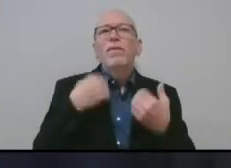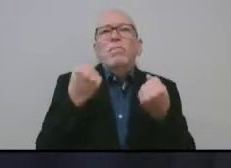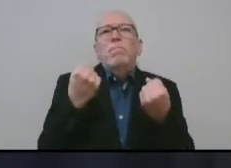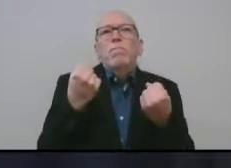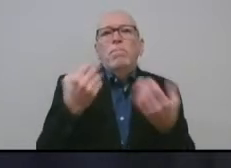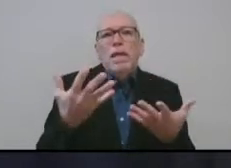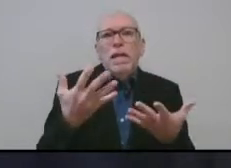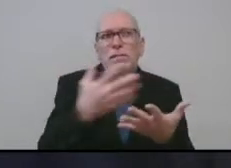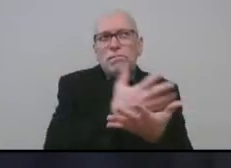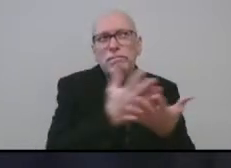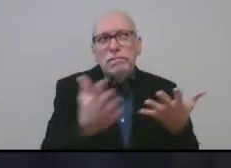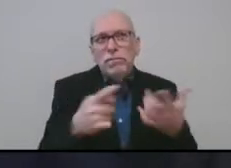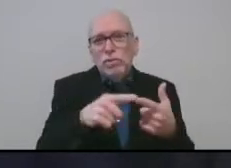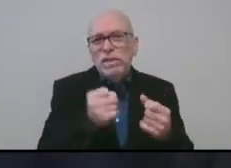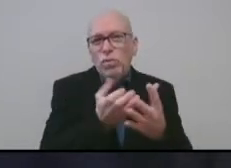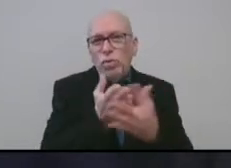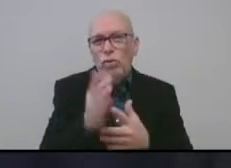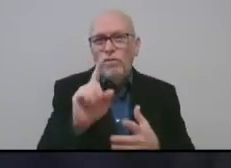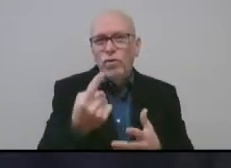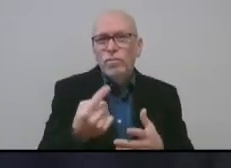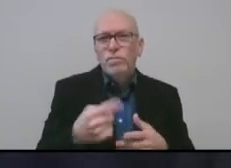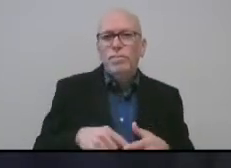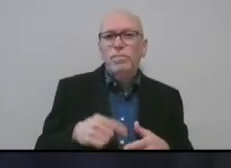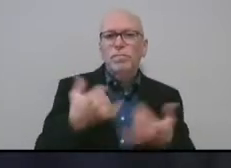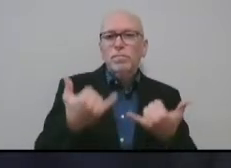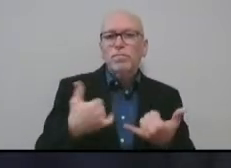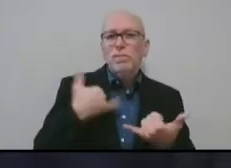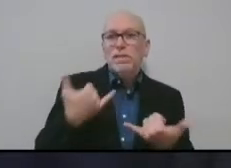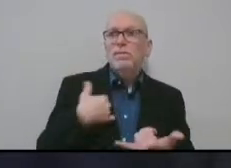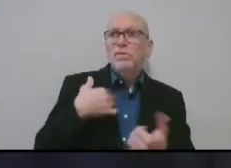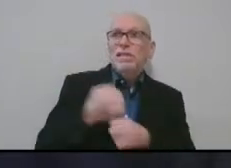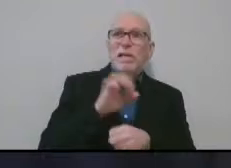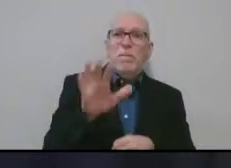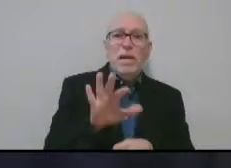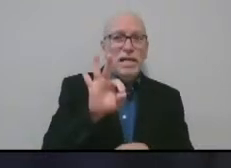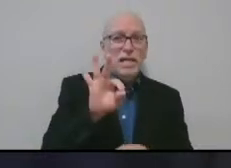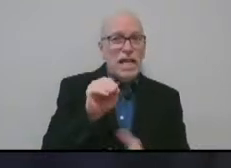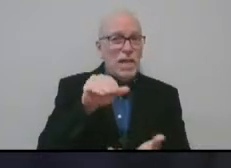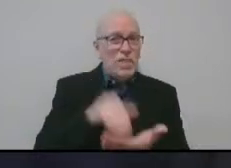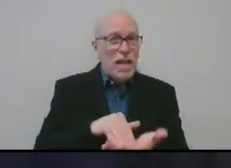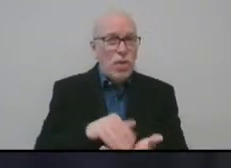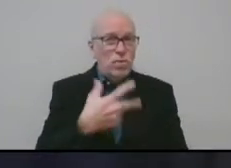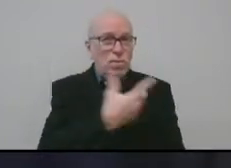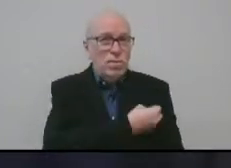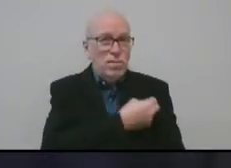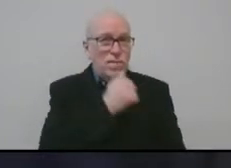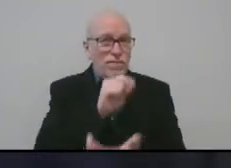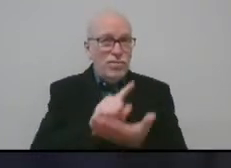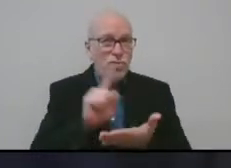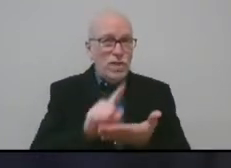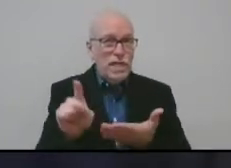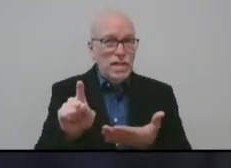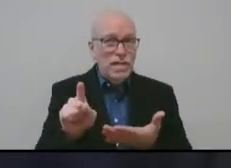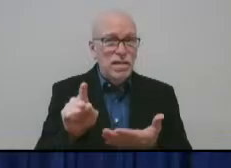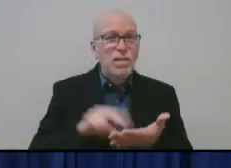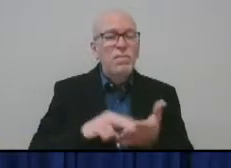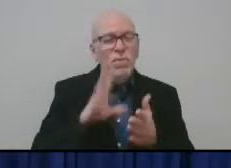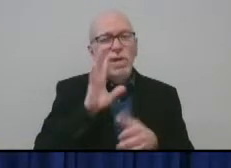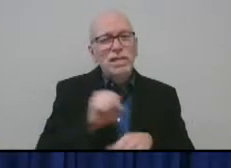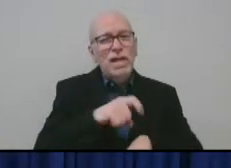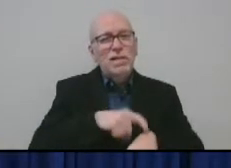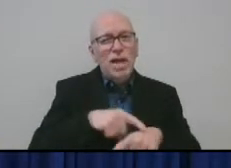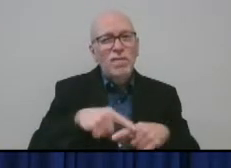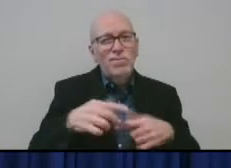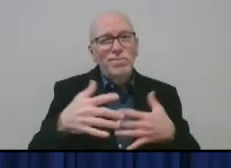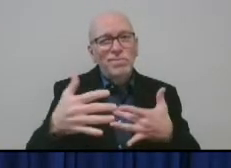as a reminder, we're getting now around 90,000 first doses a week. So you can see, well, that will take some time. Yeah,